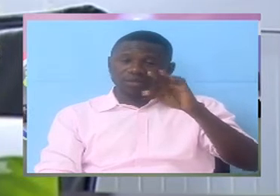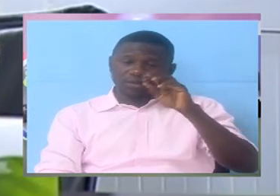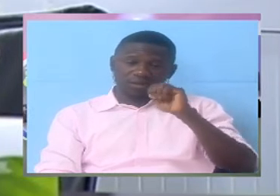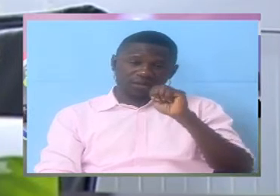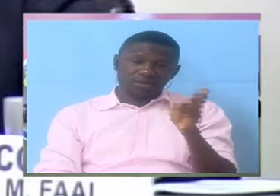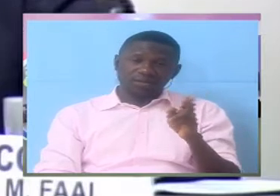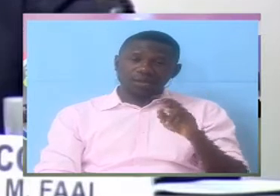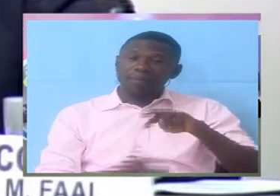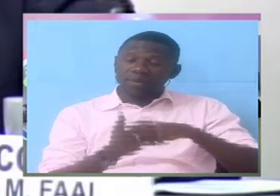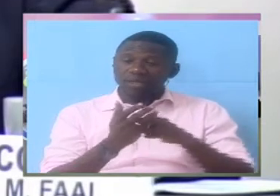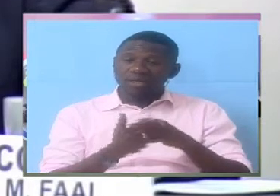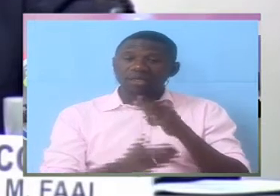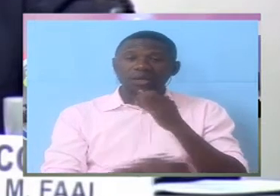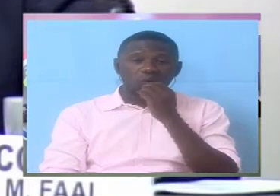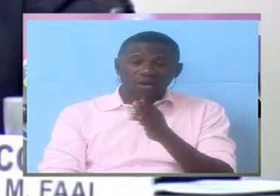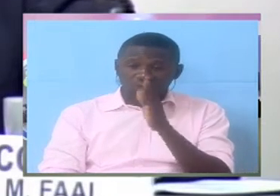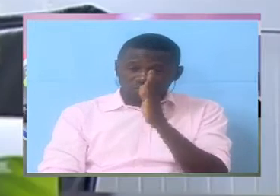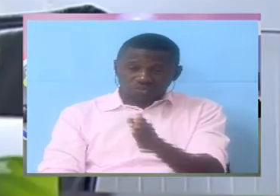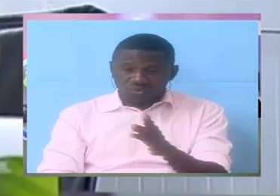Yes.